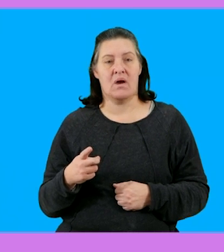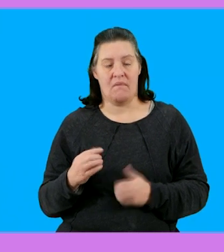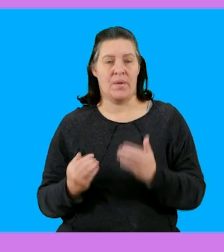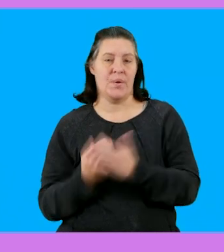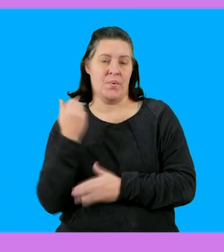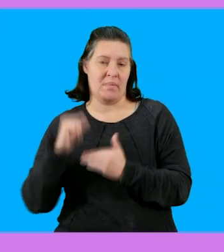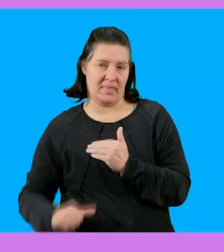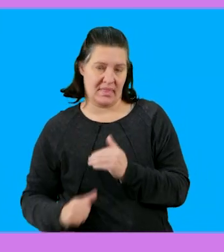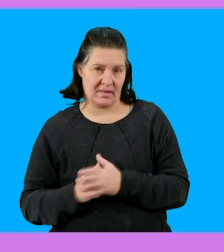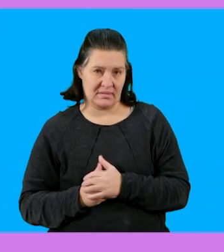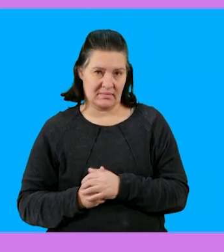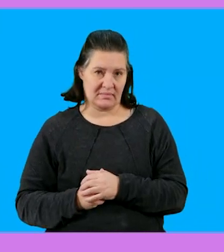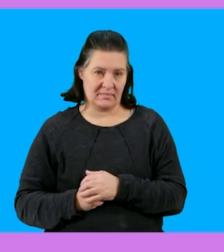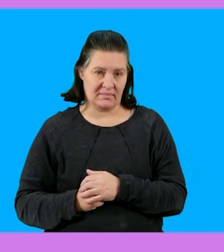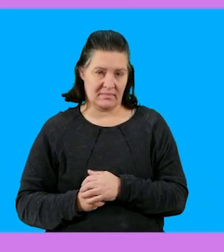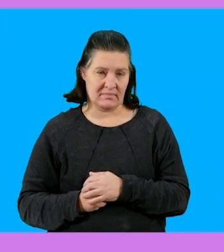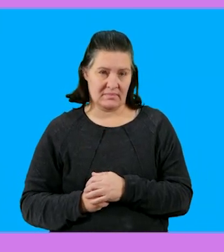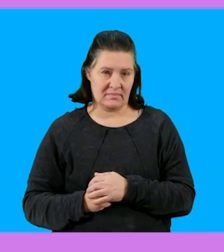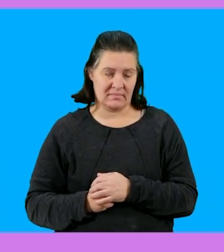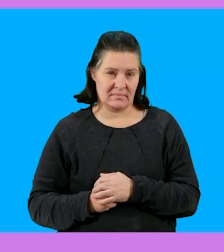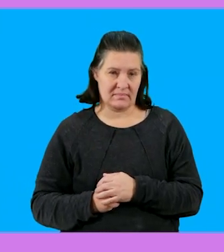of the new month.